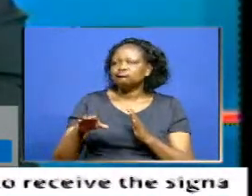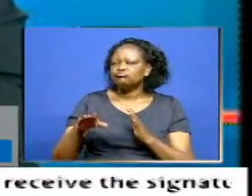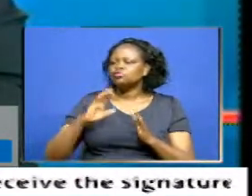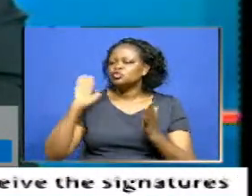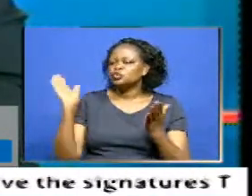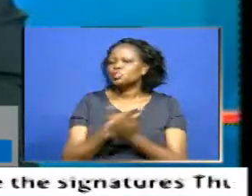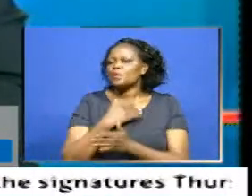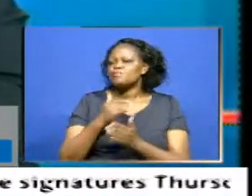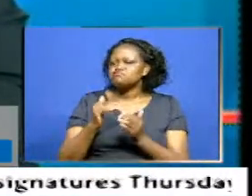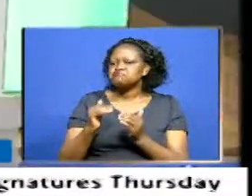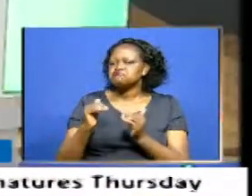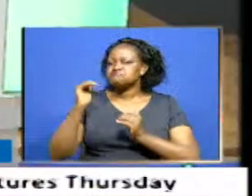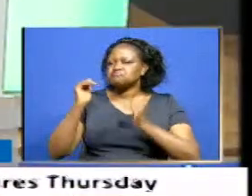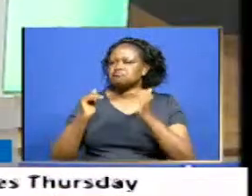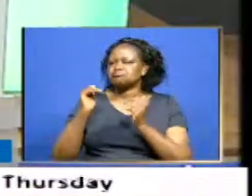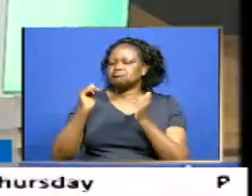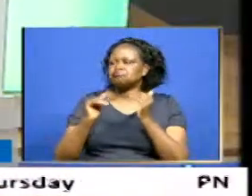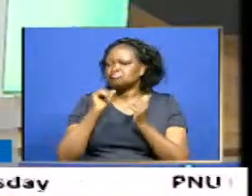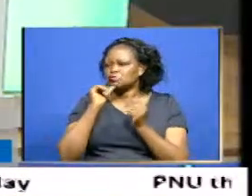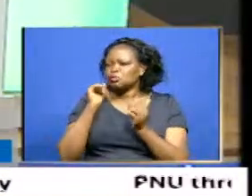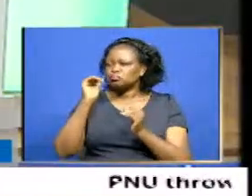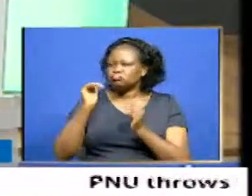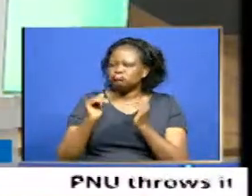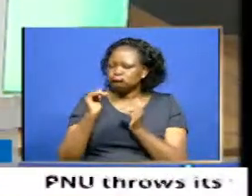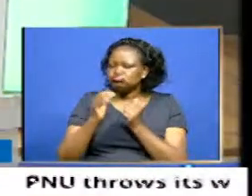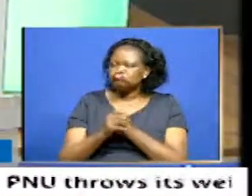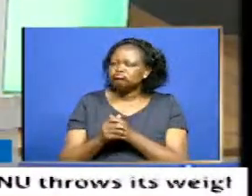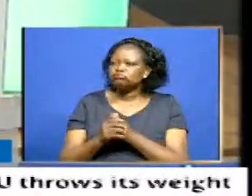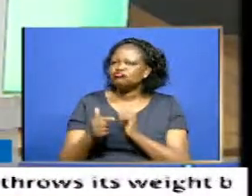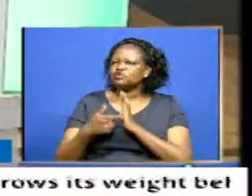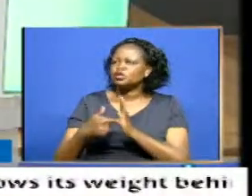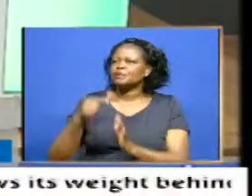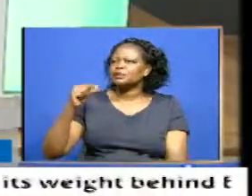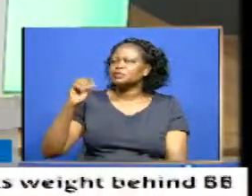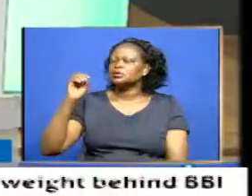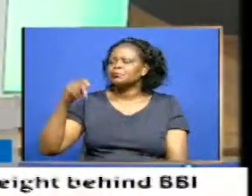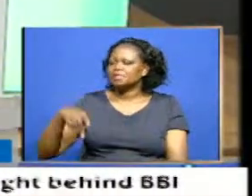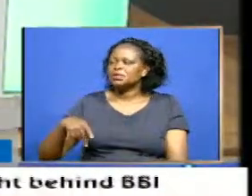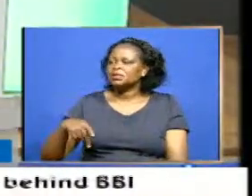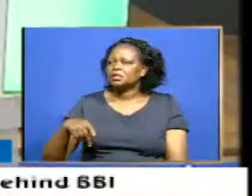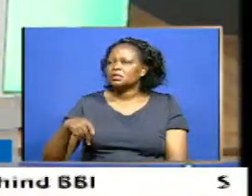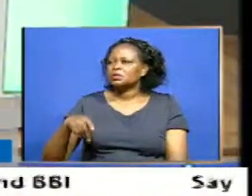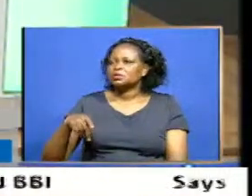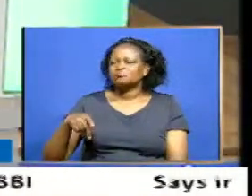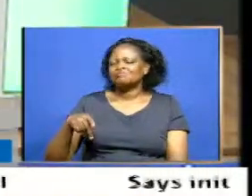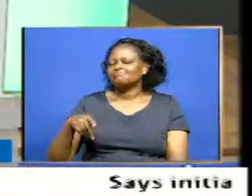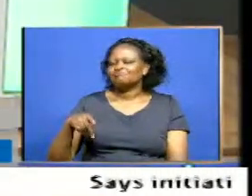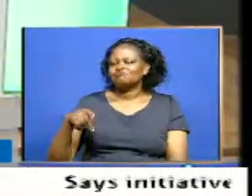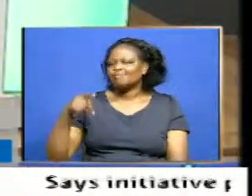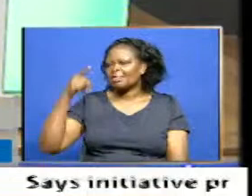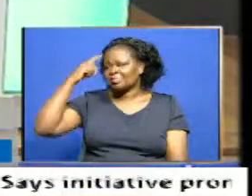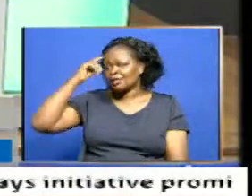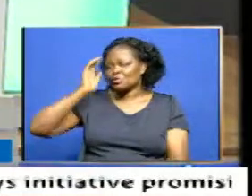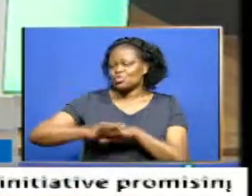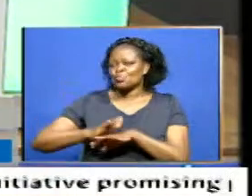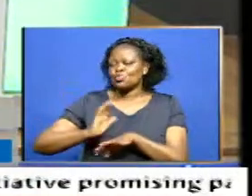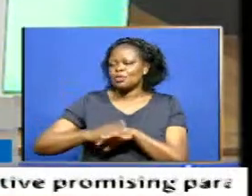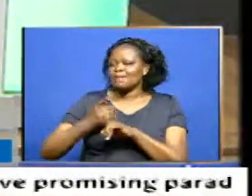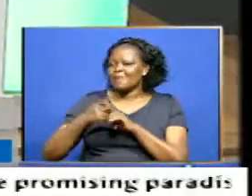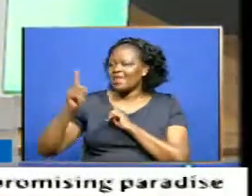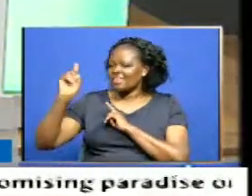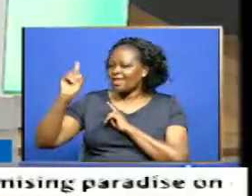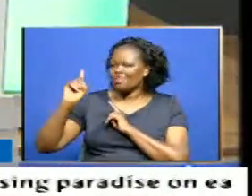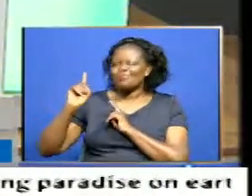that's where the problem is. Because when you look at the absolute figures like GDP or average incomes, in Nairobi looks like very, very good. But then within